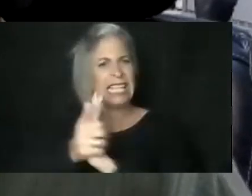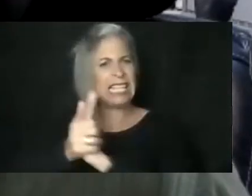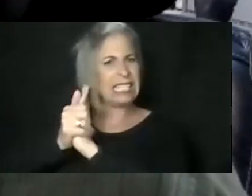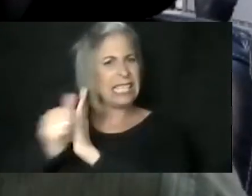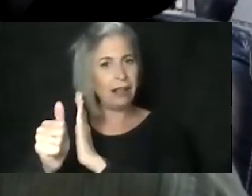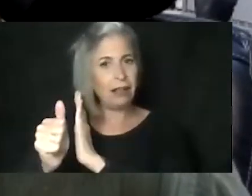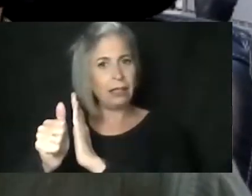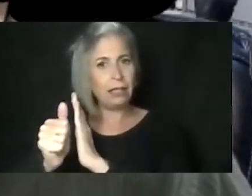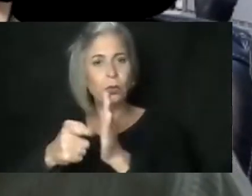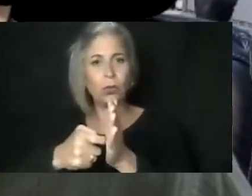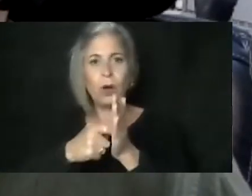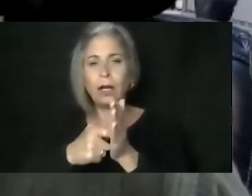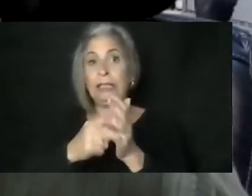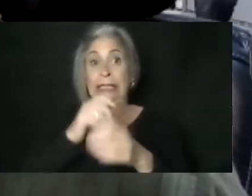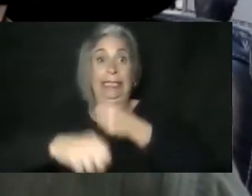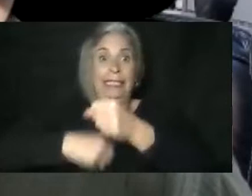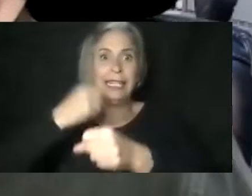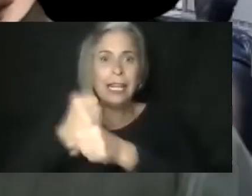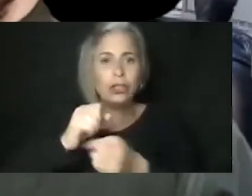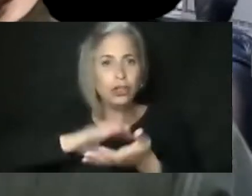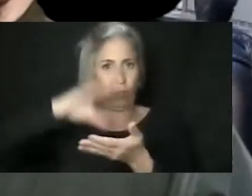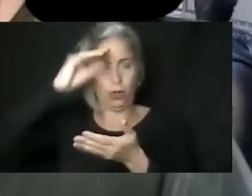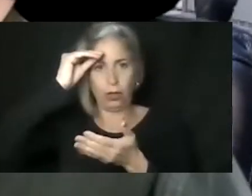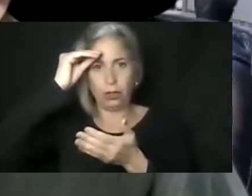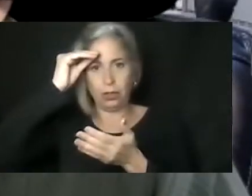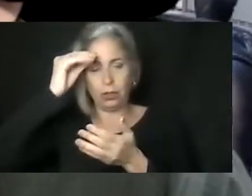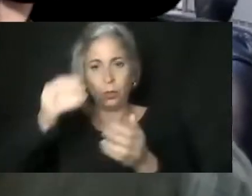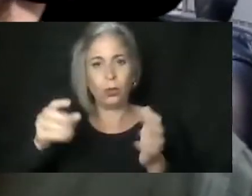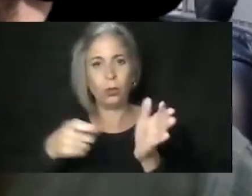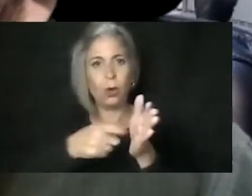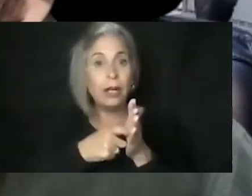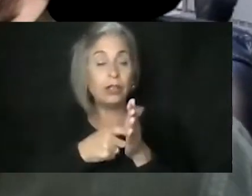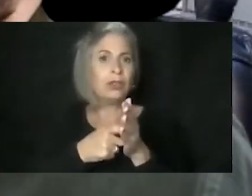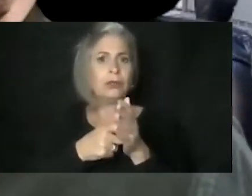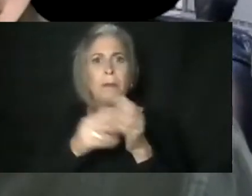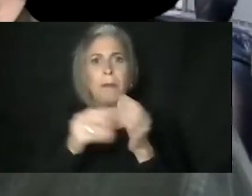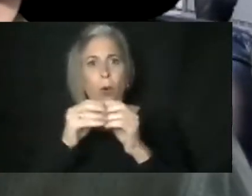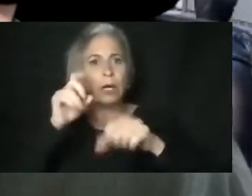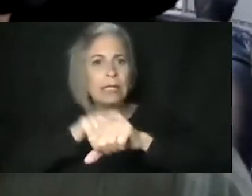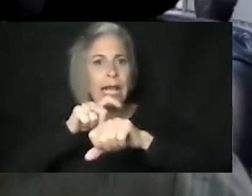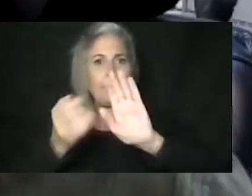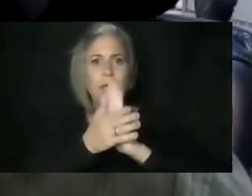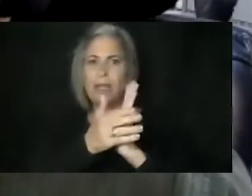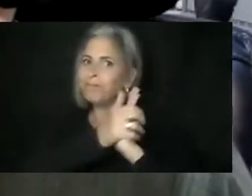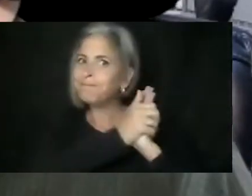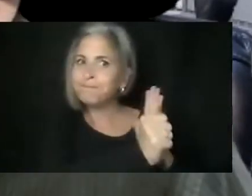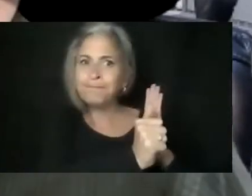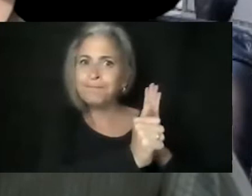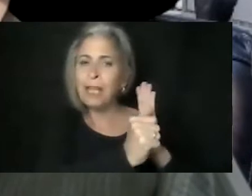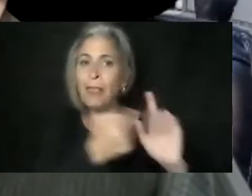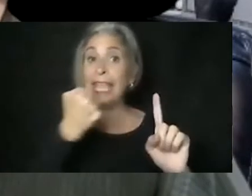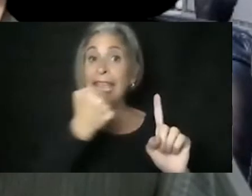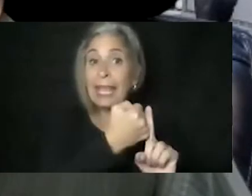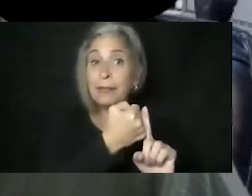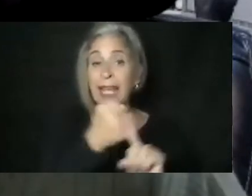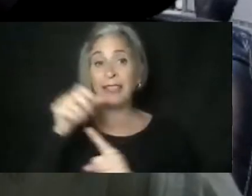take years to learn, and it can take even more time to become prominent at. And so the impact that Fable